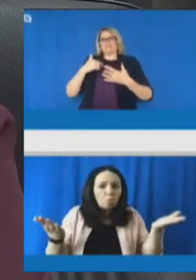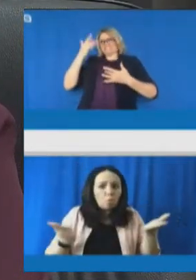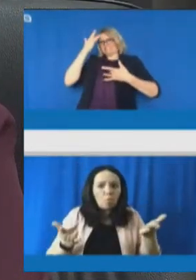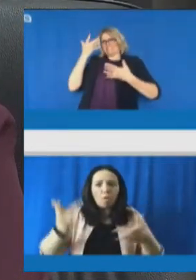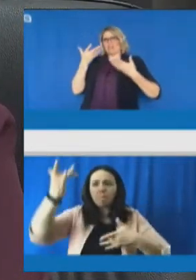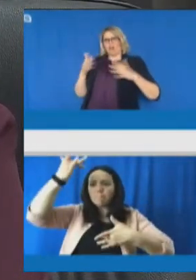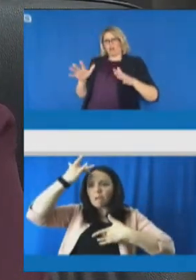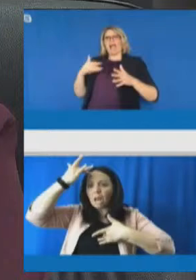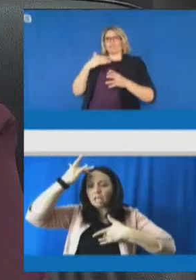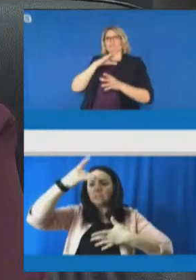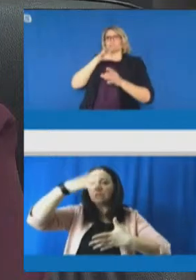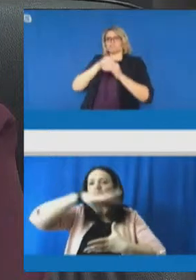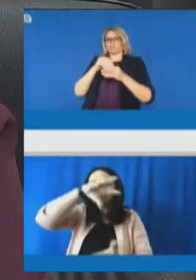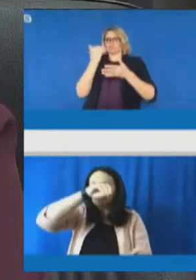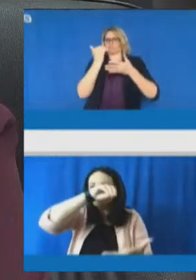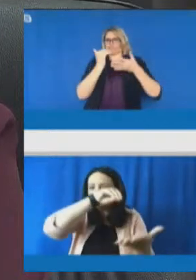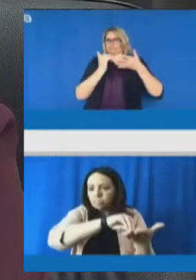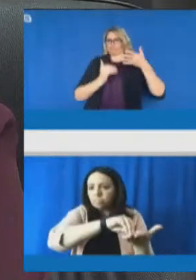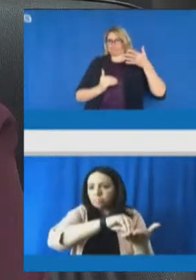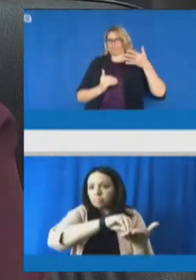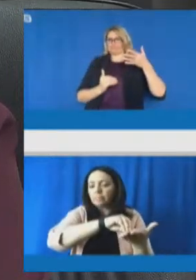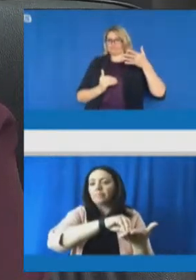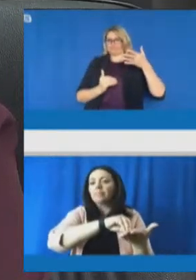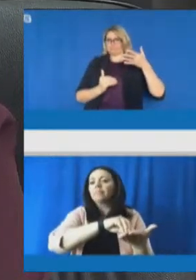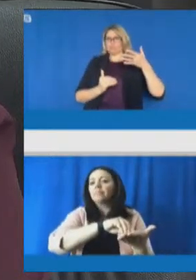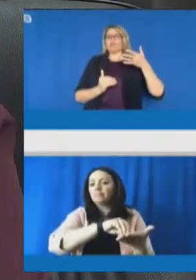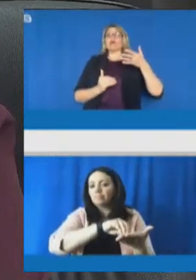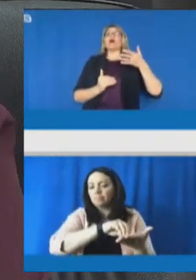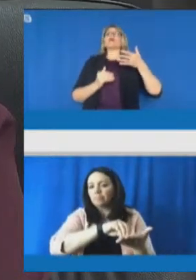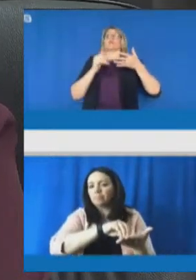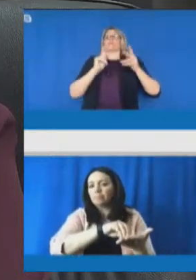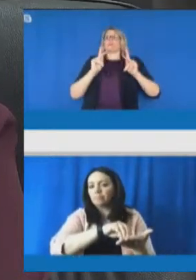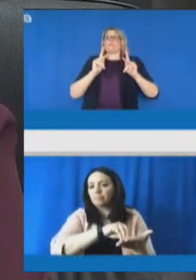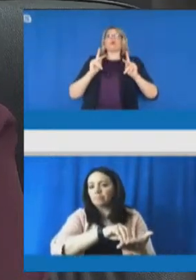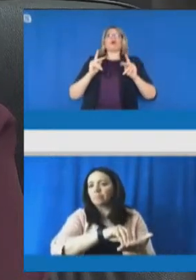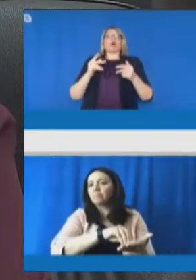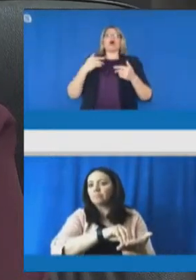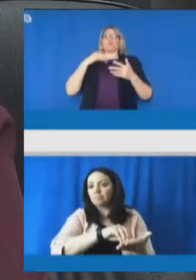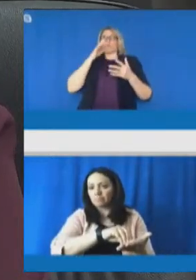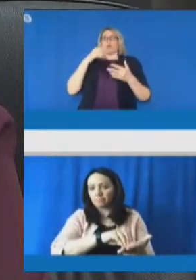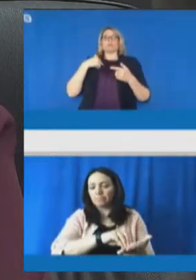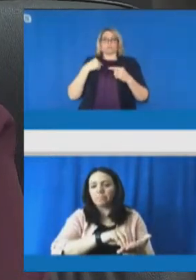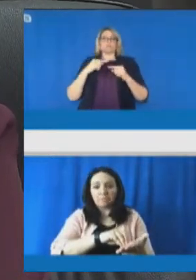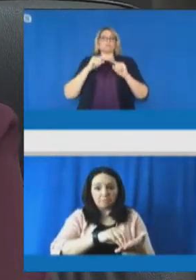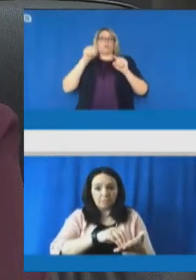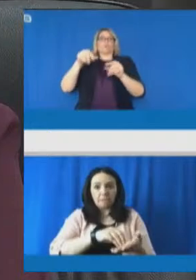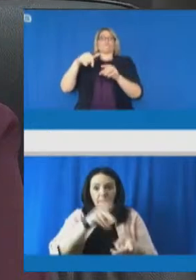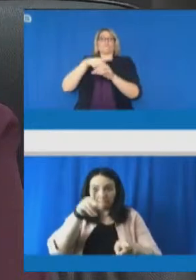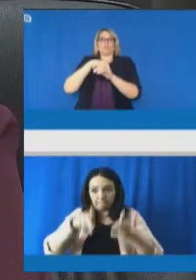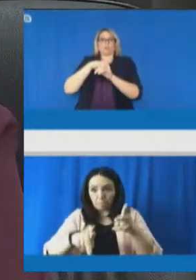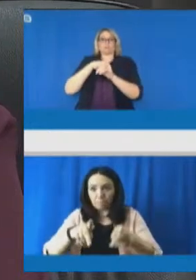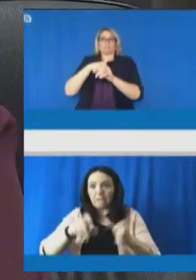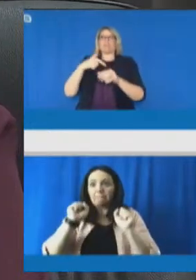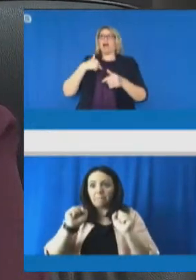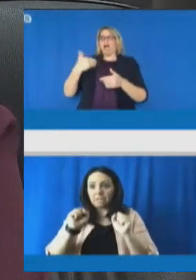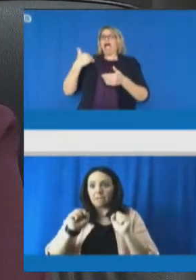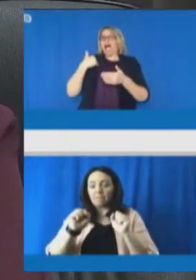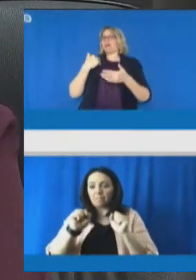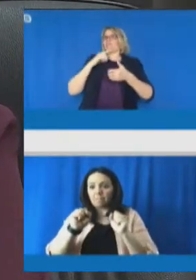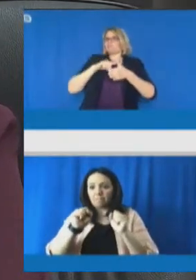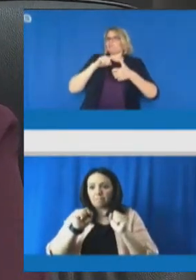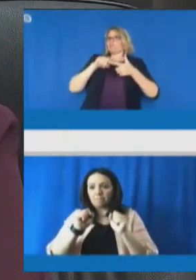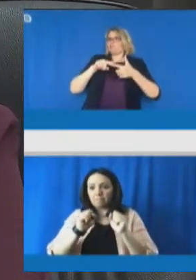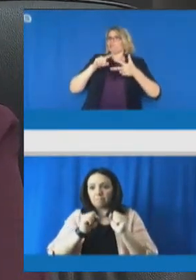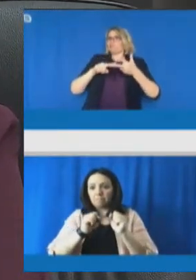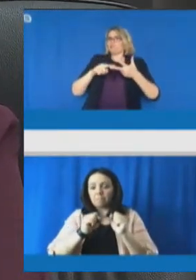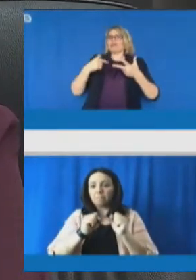conditions. It will be available, I'm assuming, on the website as well. So people will be able to see themselves and identify themselves that way. It's an honor system, so we won't be